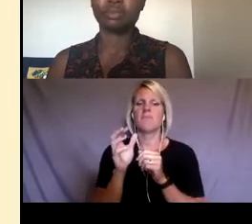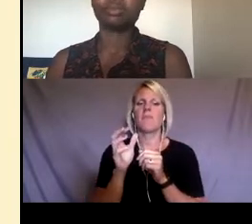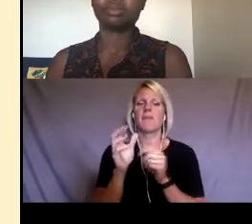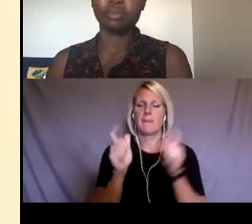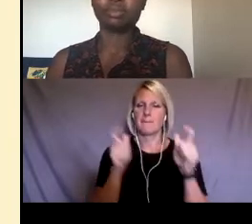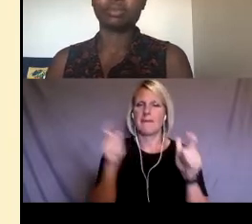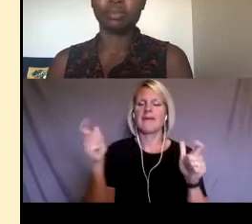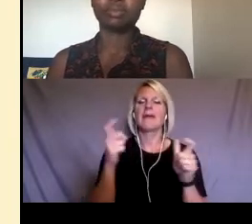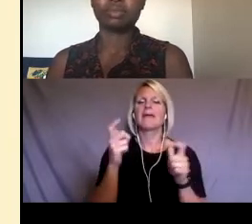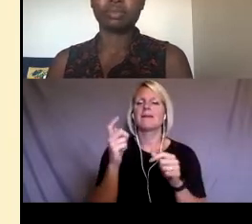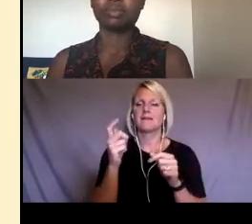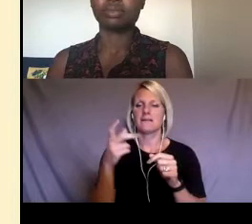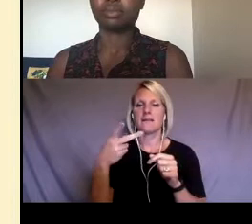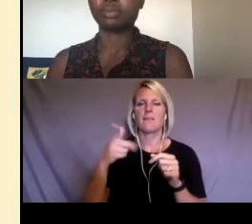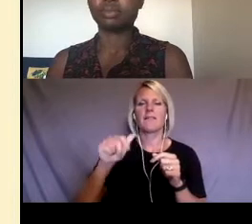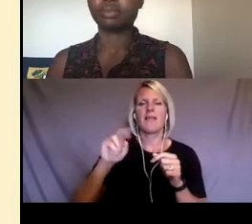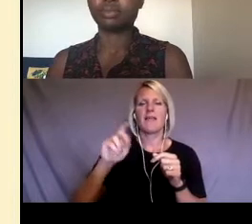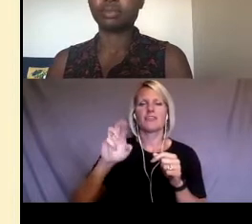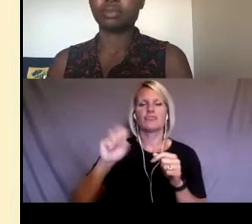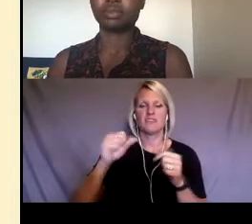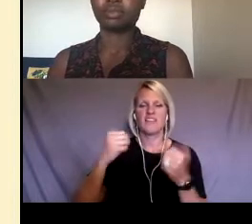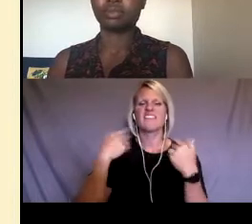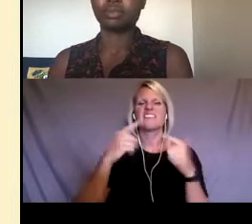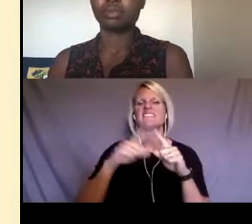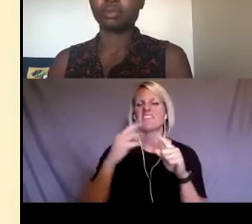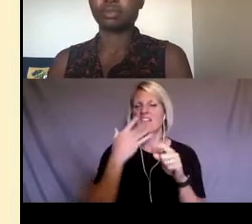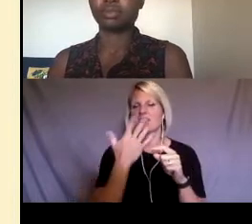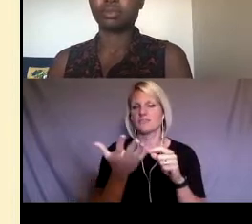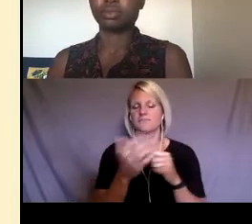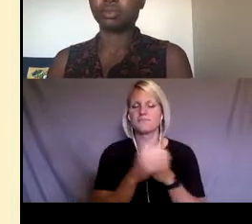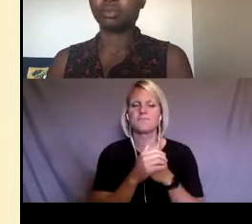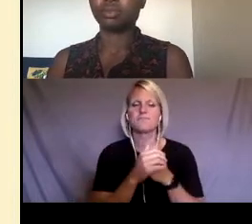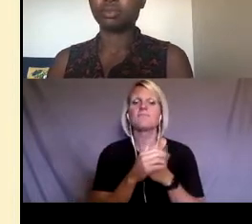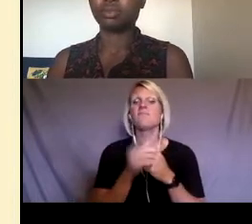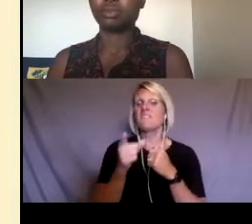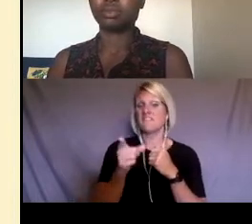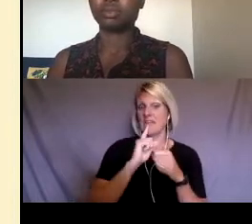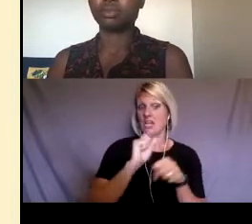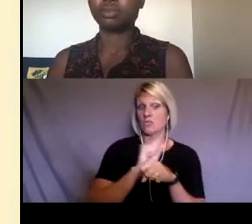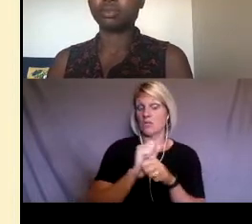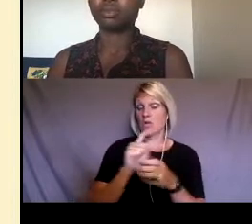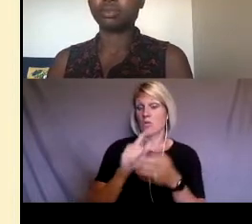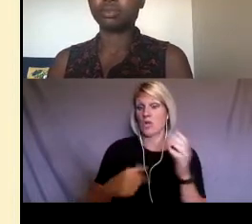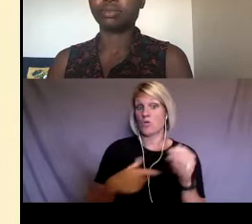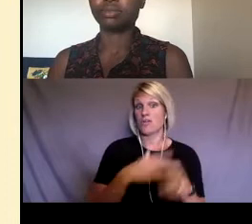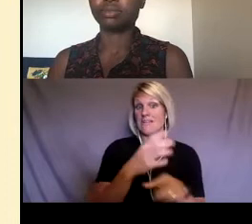had the different colors. And this is actually something that we're actually getting, we've advocated enough that will be